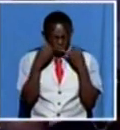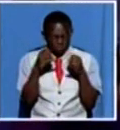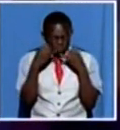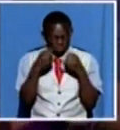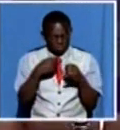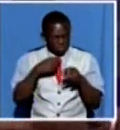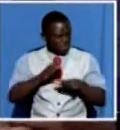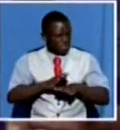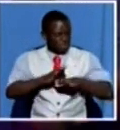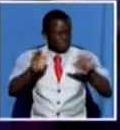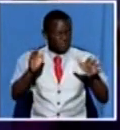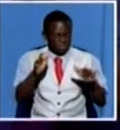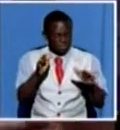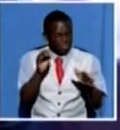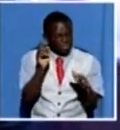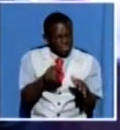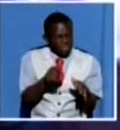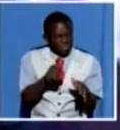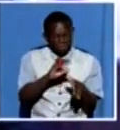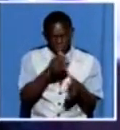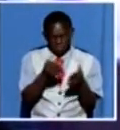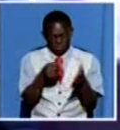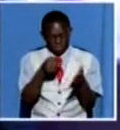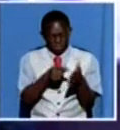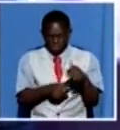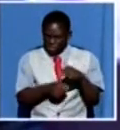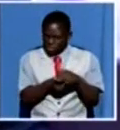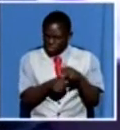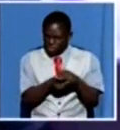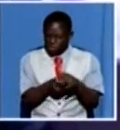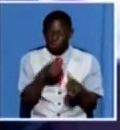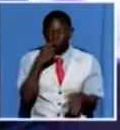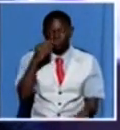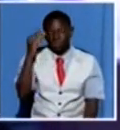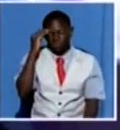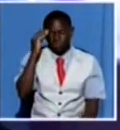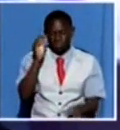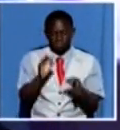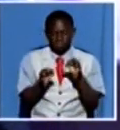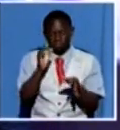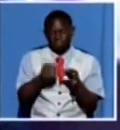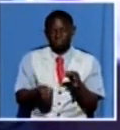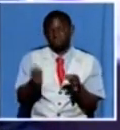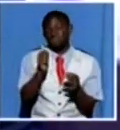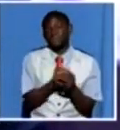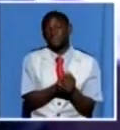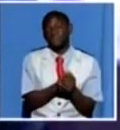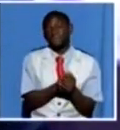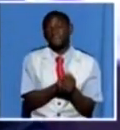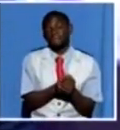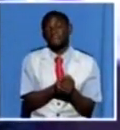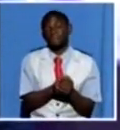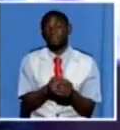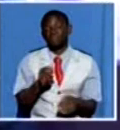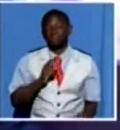consumption? Is it information that is classified? Because everywhere, even at home, There are certain information you share with your wife, and there are certain information you share